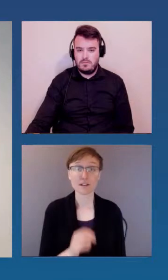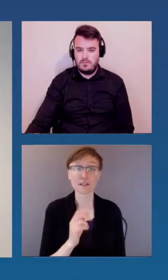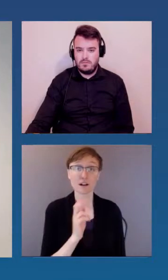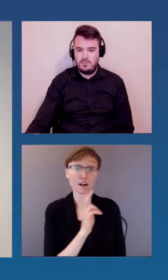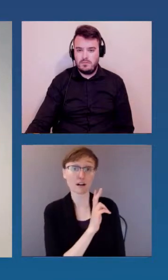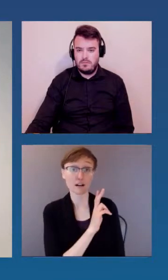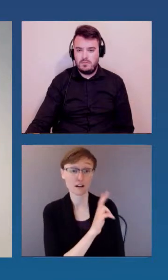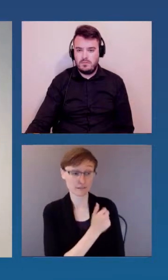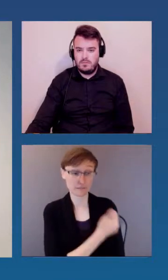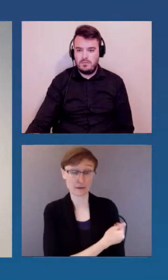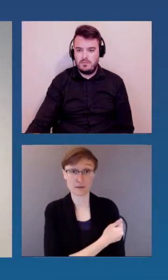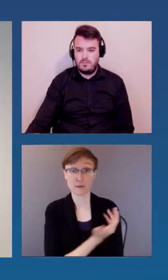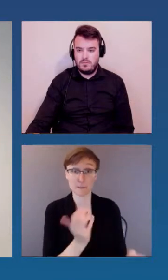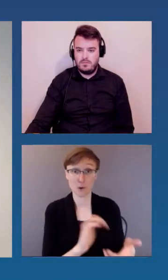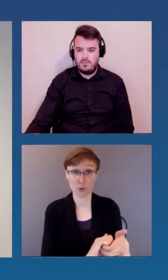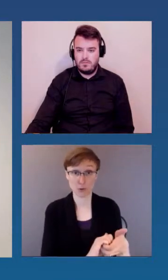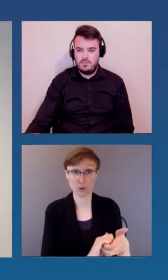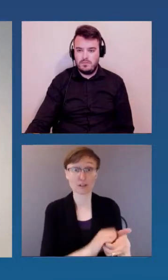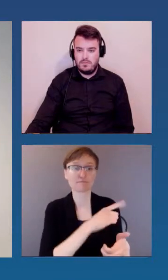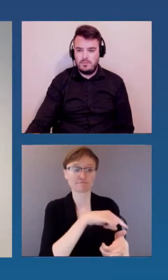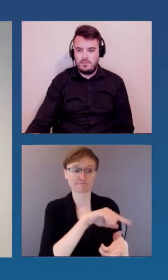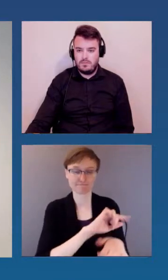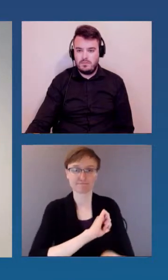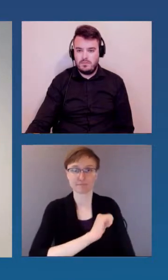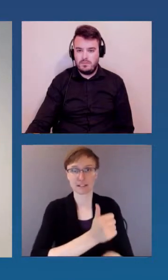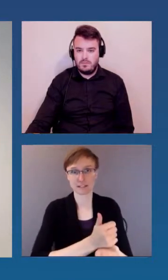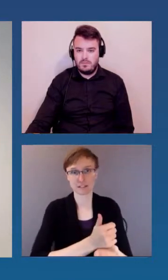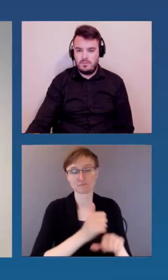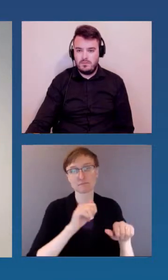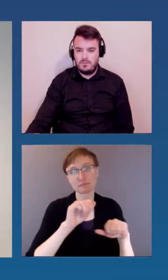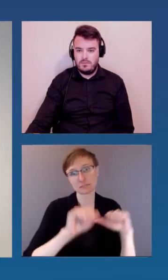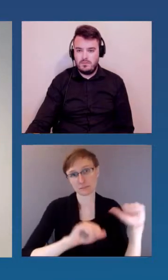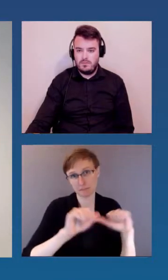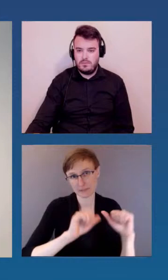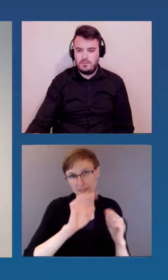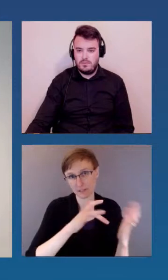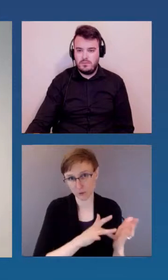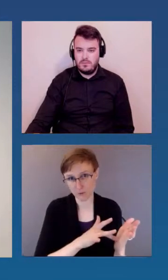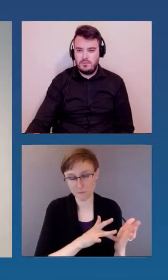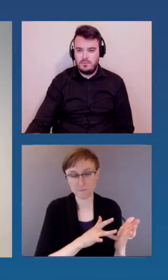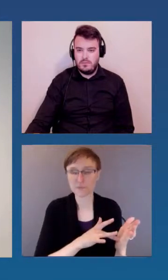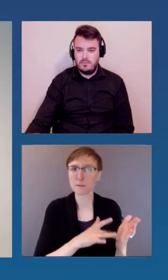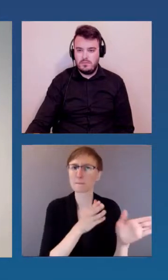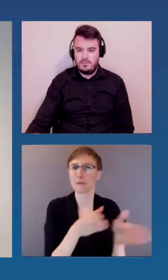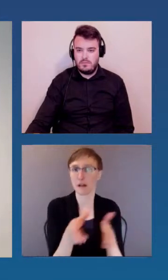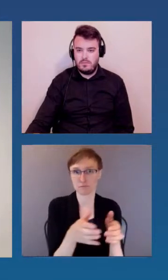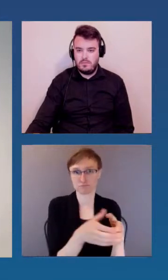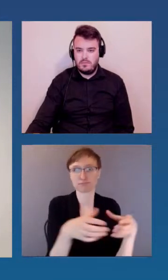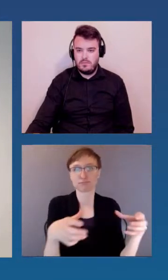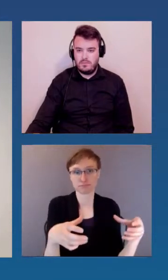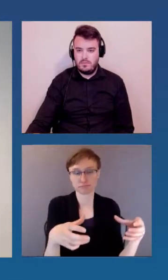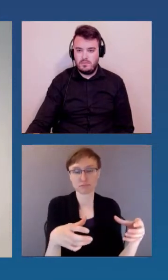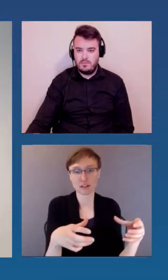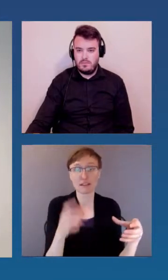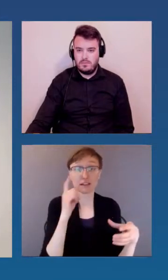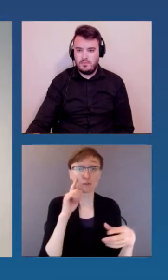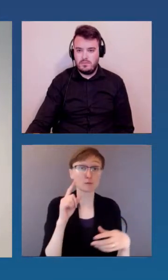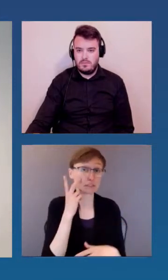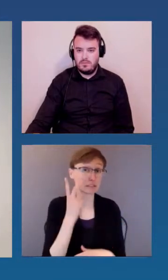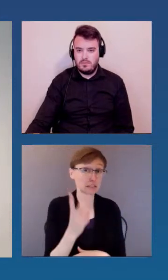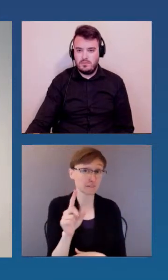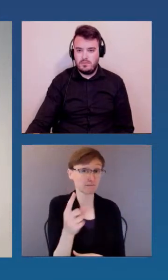Great. And on the university topic, we've seen the University of Ottawa institute on-campus testing. Is